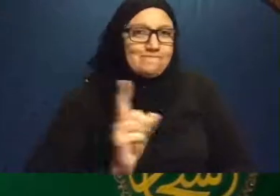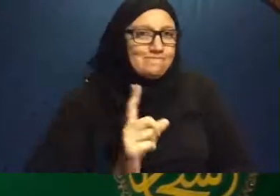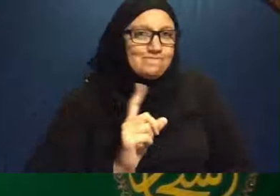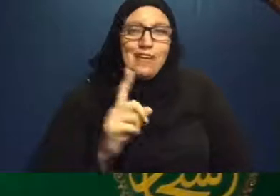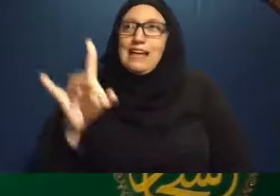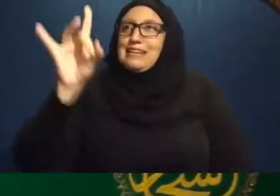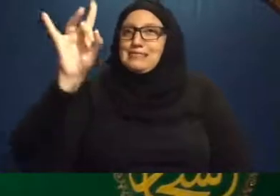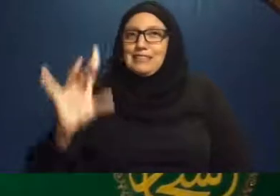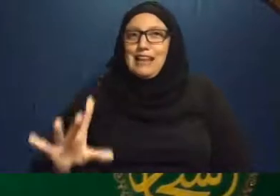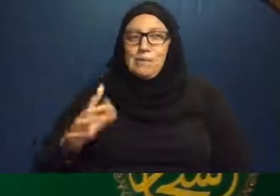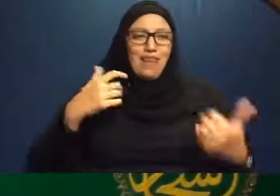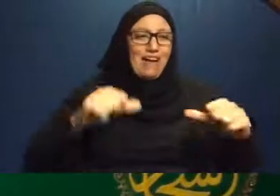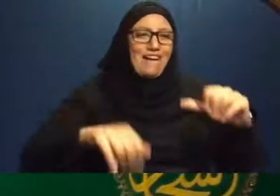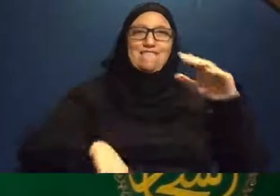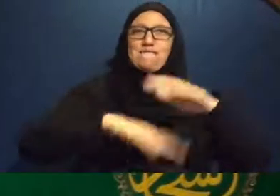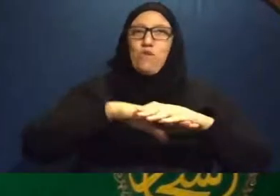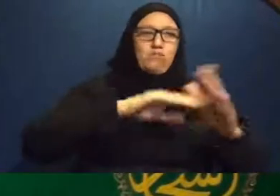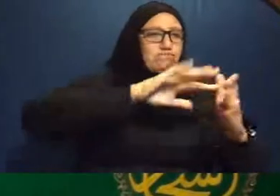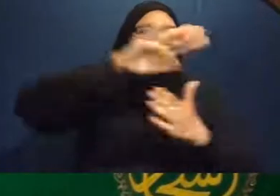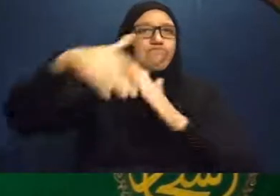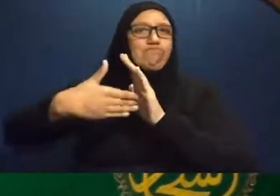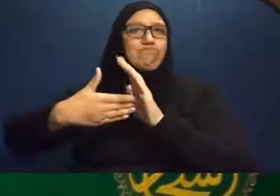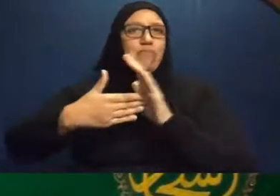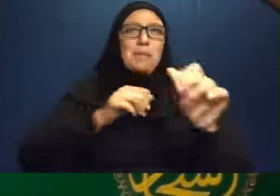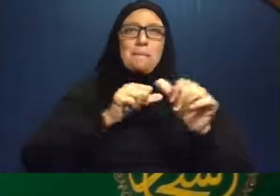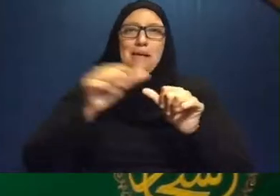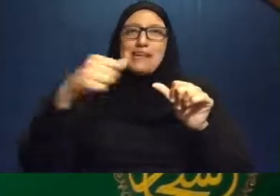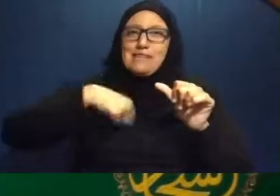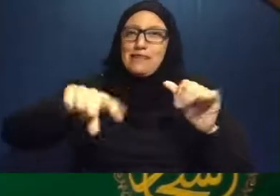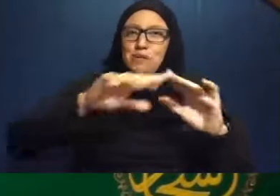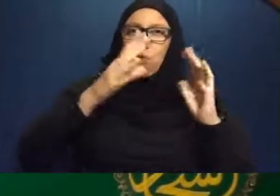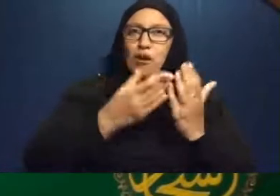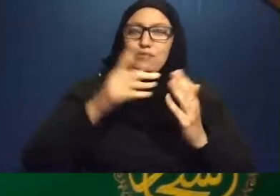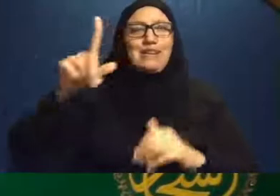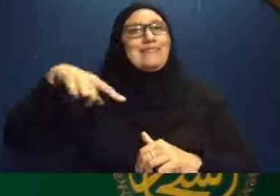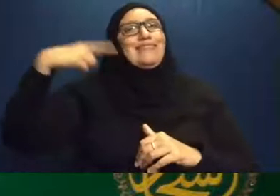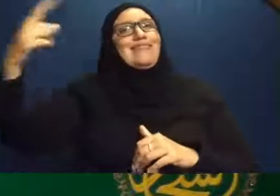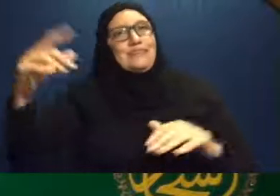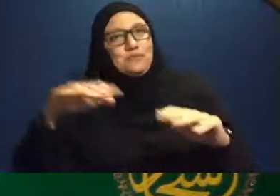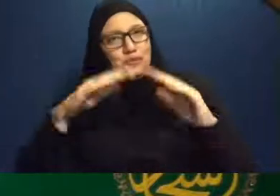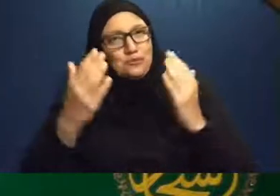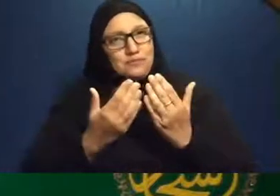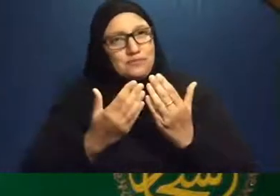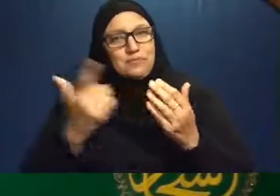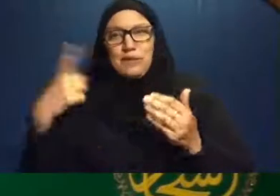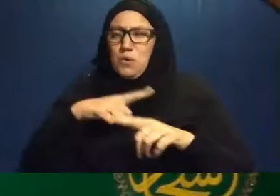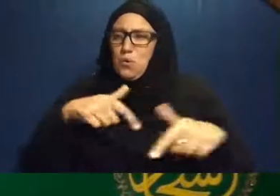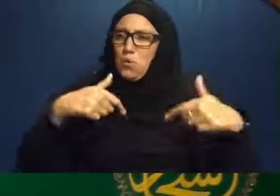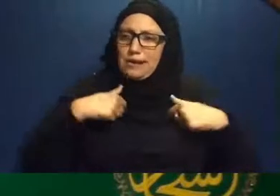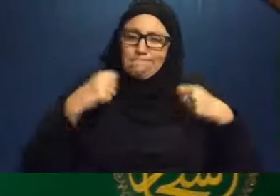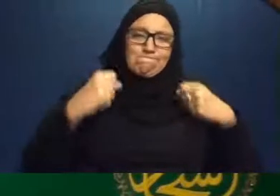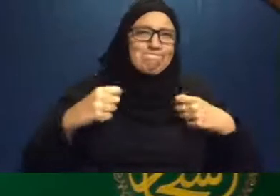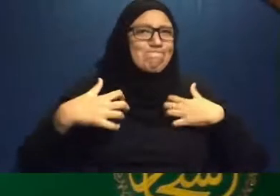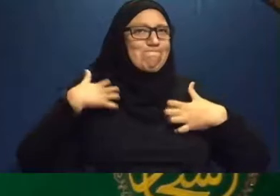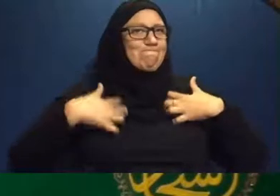full package for the best of this world and the next. And because by very nature we are sociable being, we